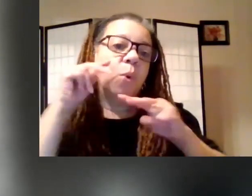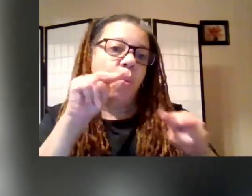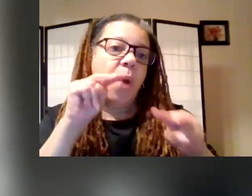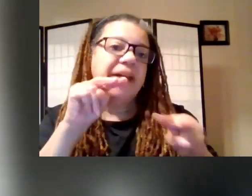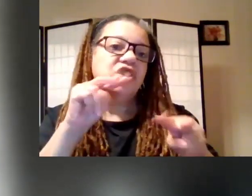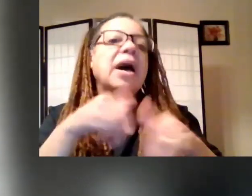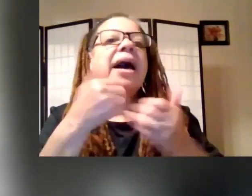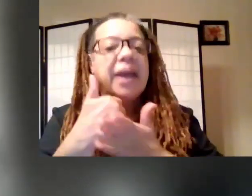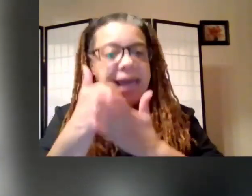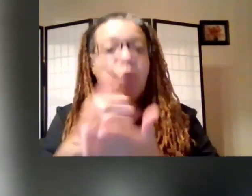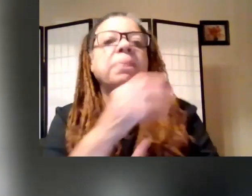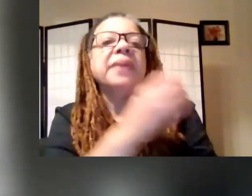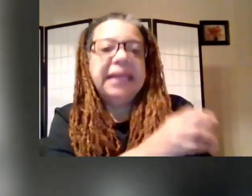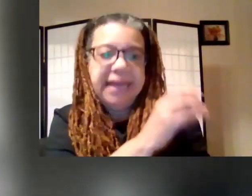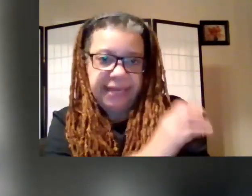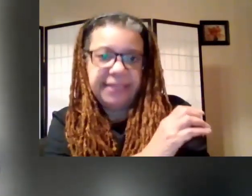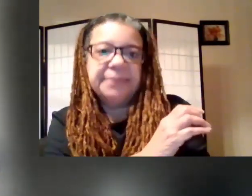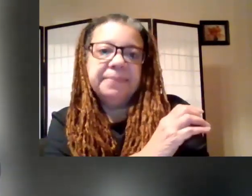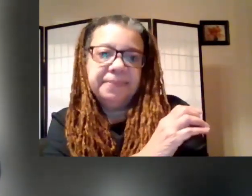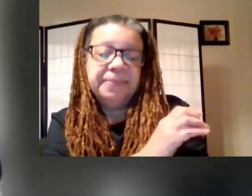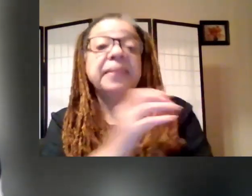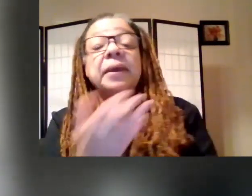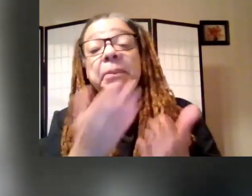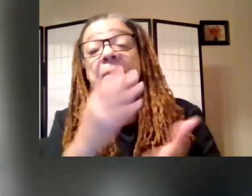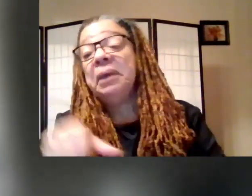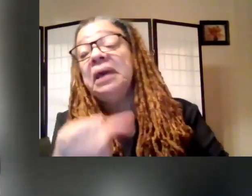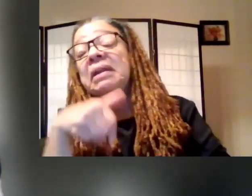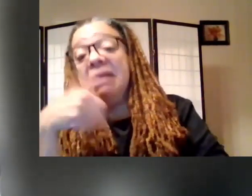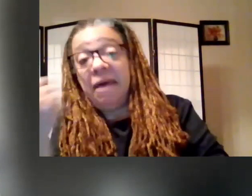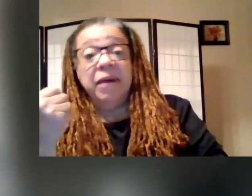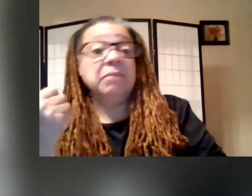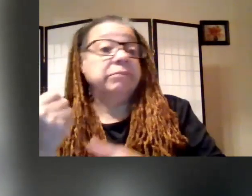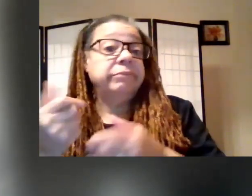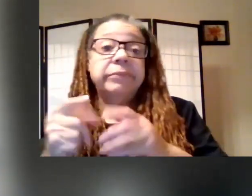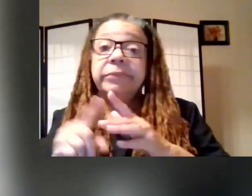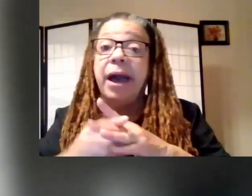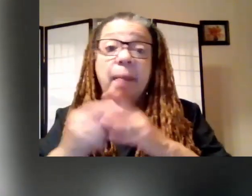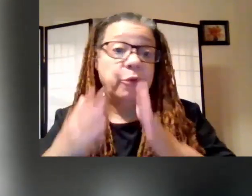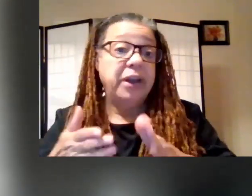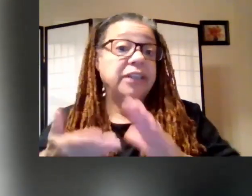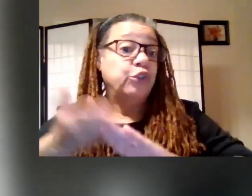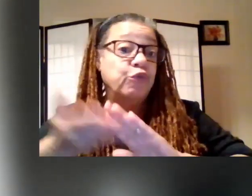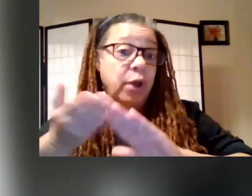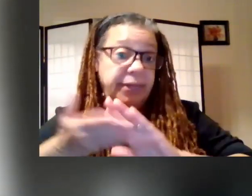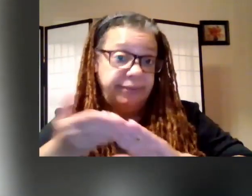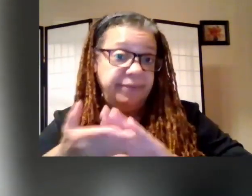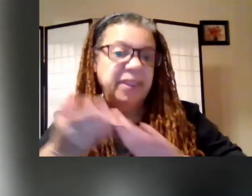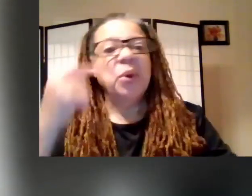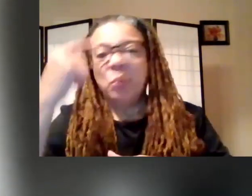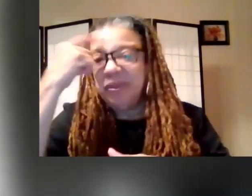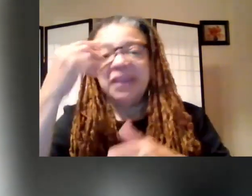how to help the clinic, or maybe another operator should run the clinic. So we think there's plenty of